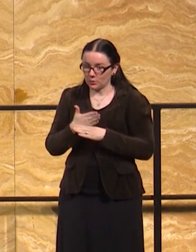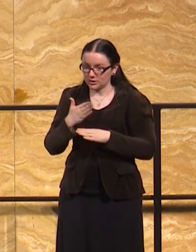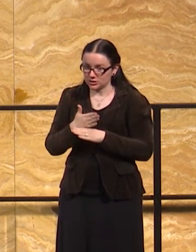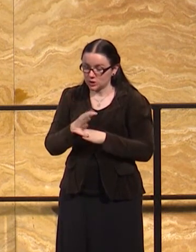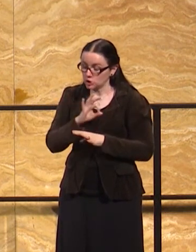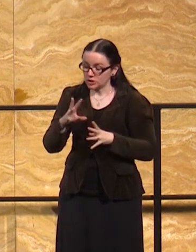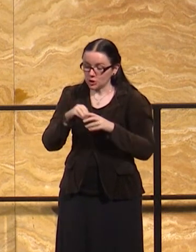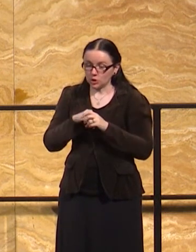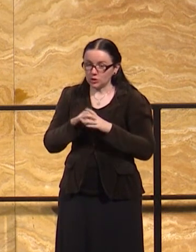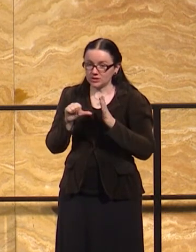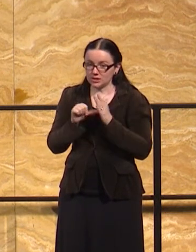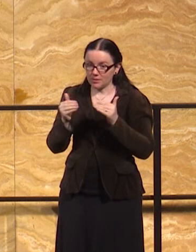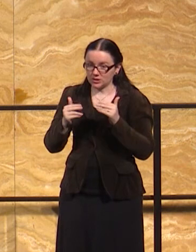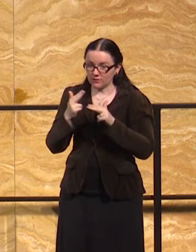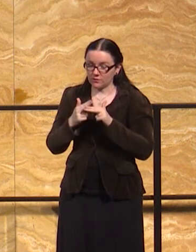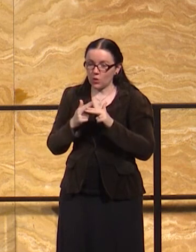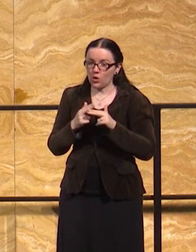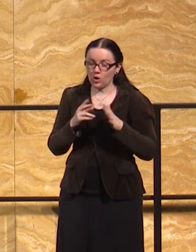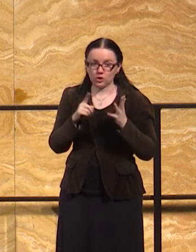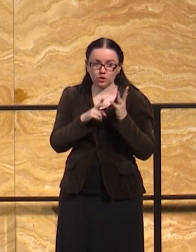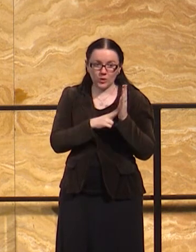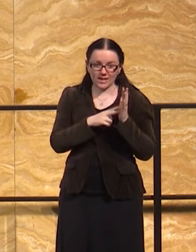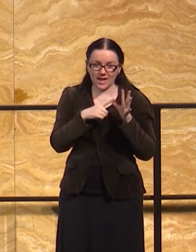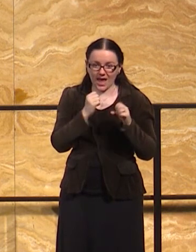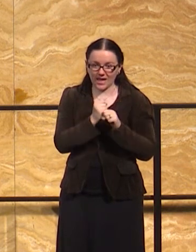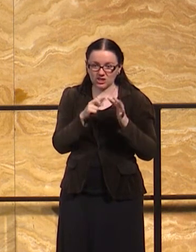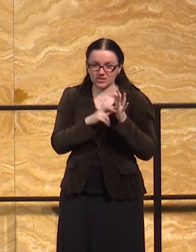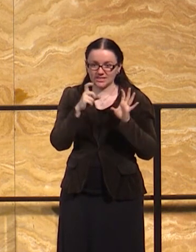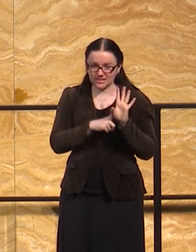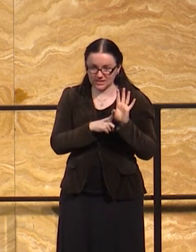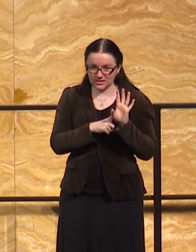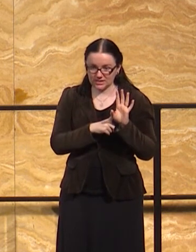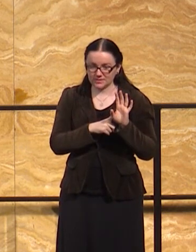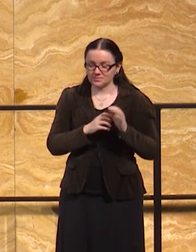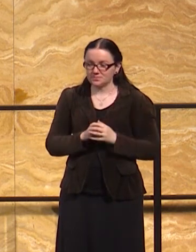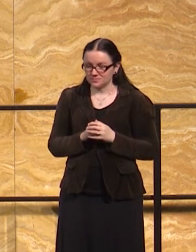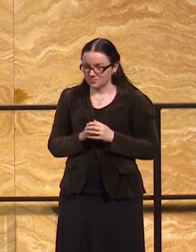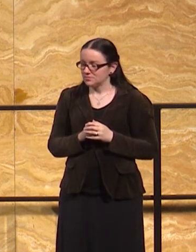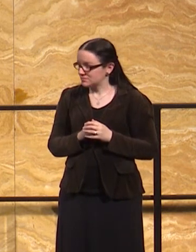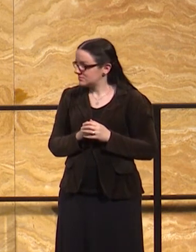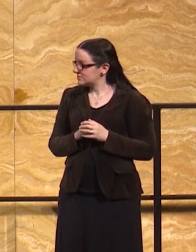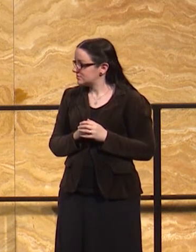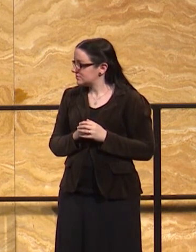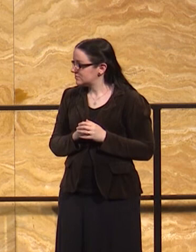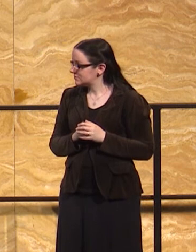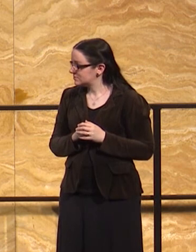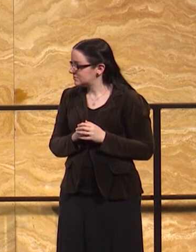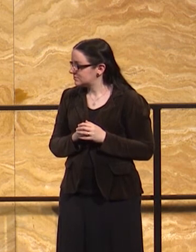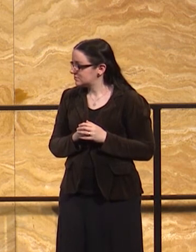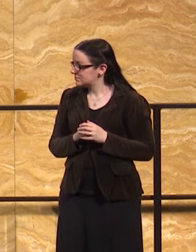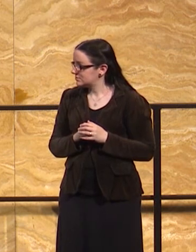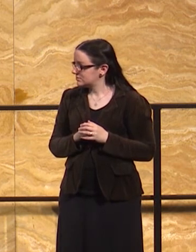UN agencies. So it's all our effort. But at the same time, let's say, on the issue of prevention